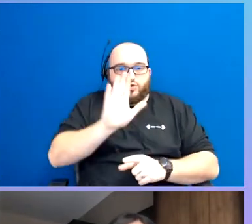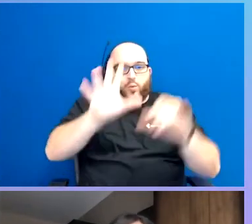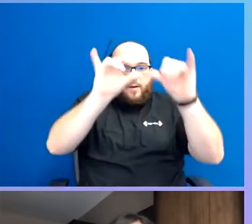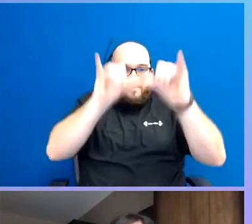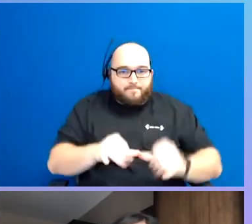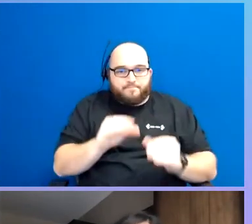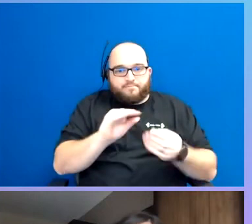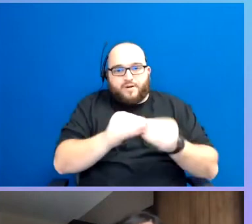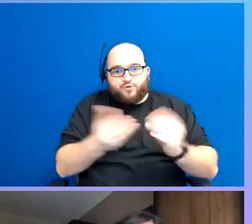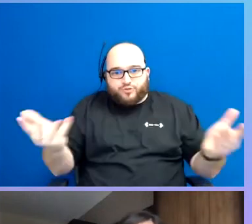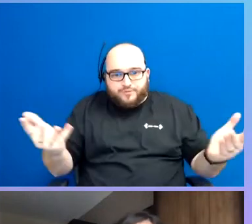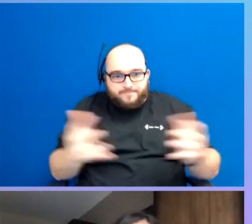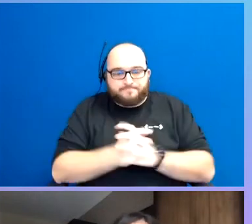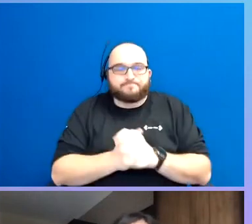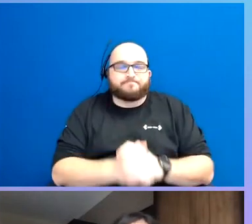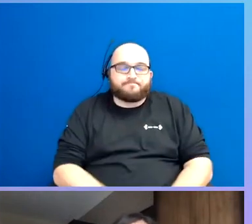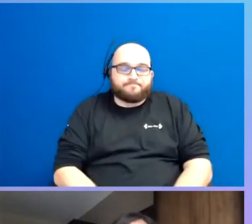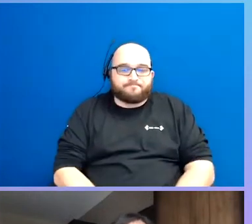that.